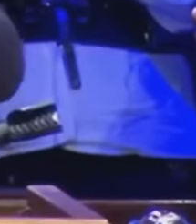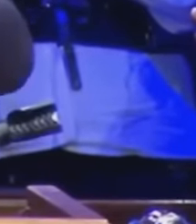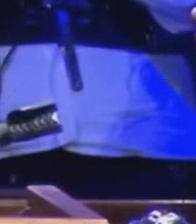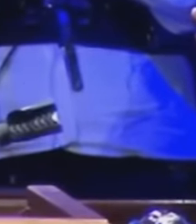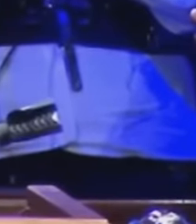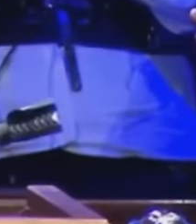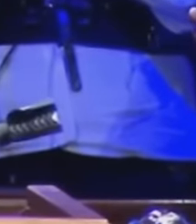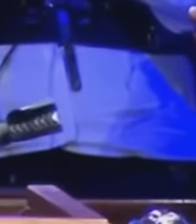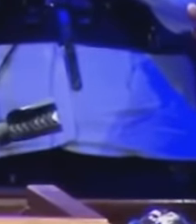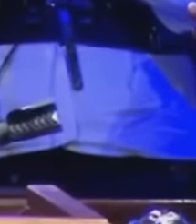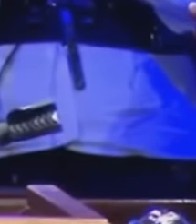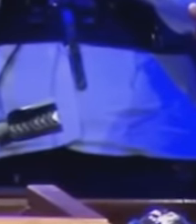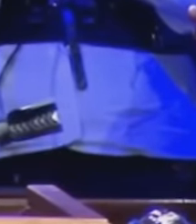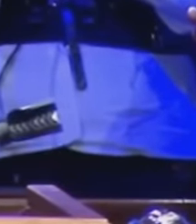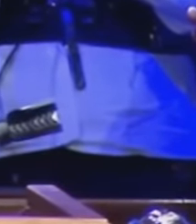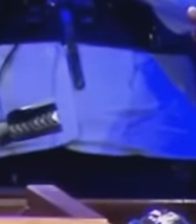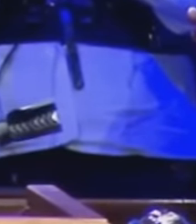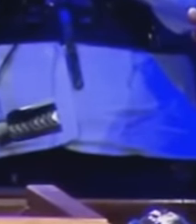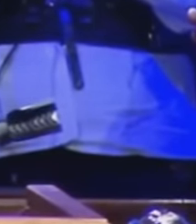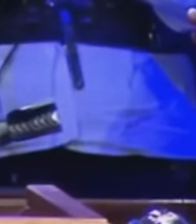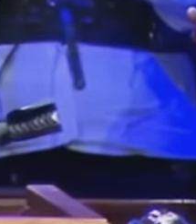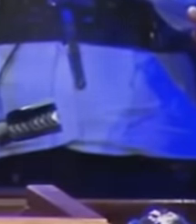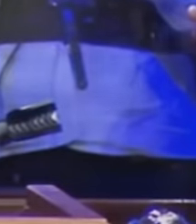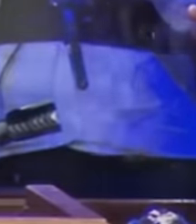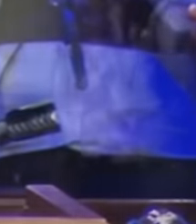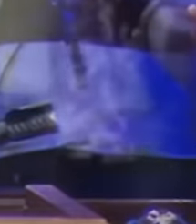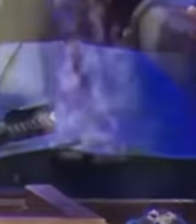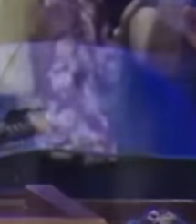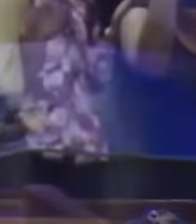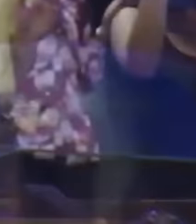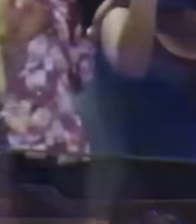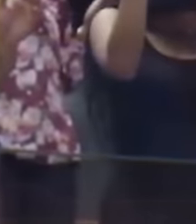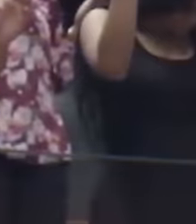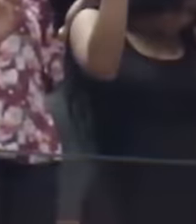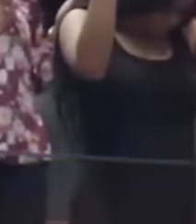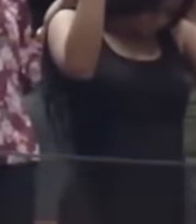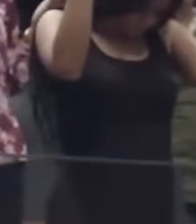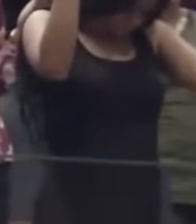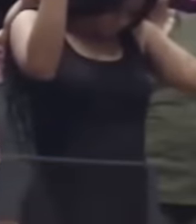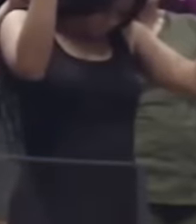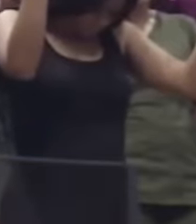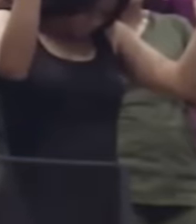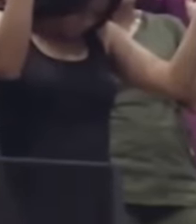And as a result of that, that means we've got some things that still have yet to be shaped,